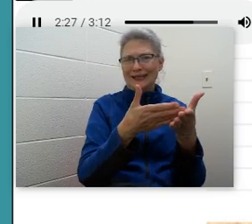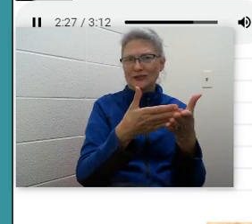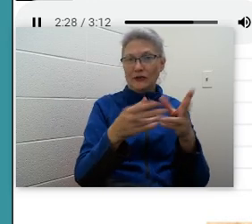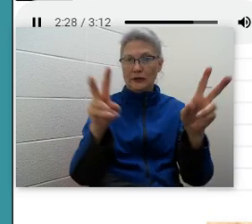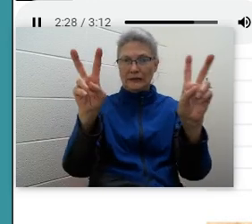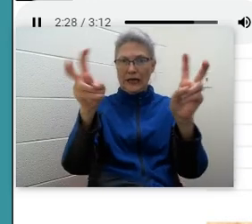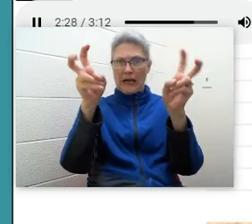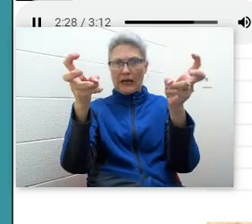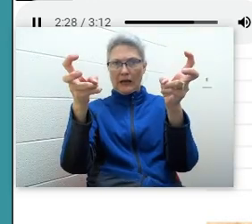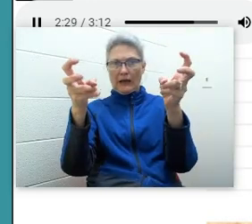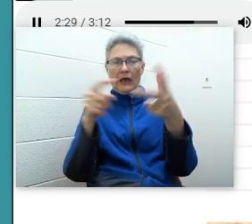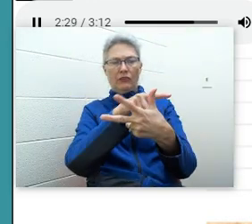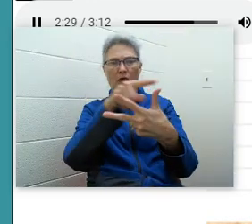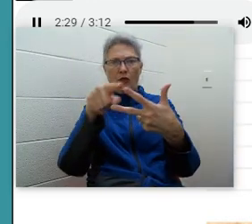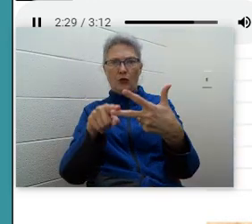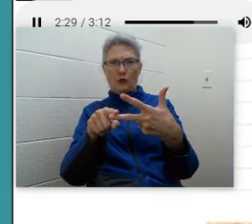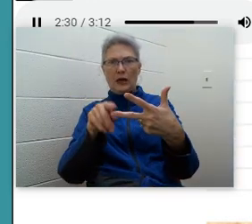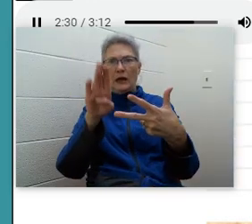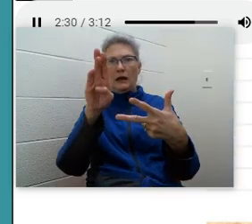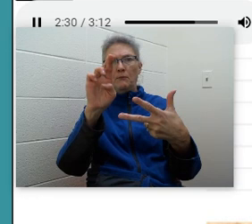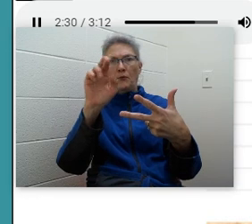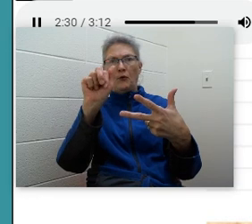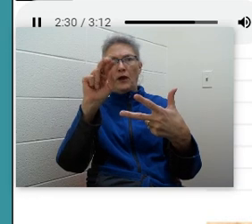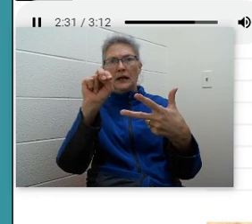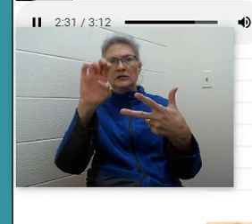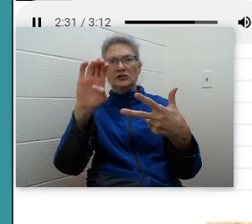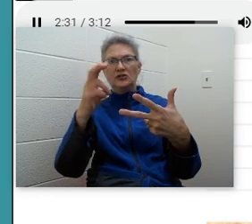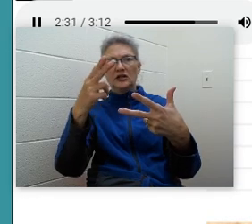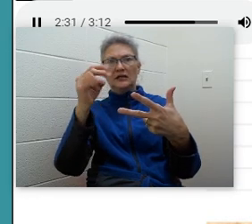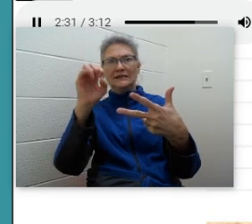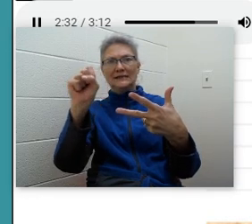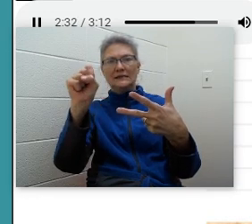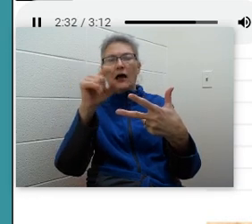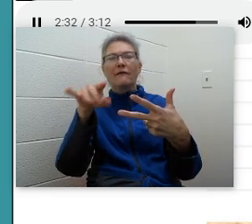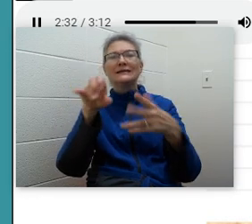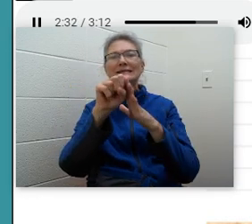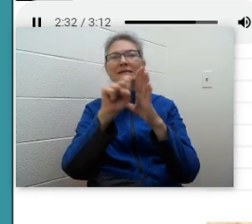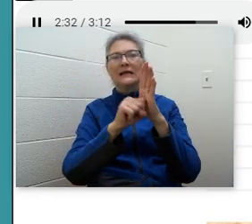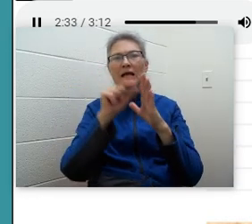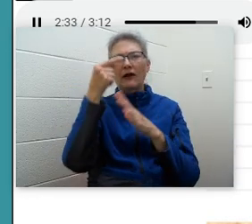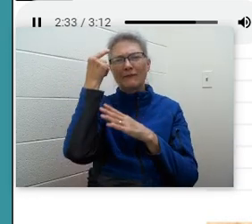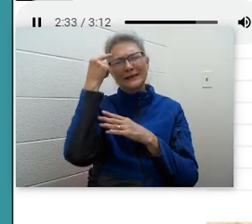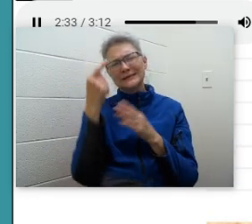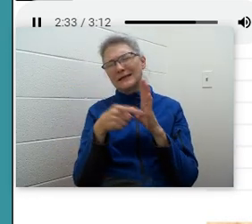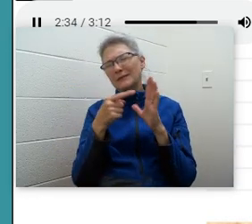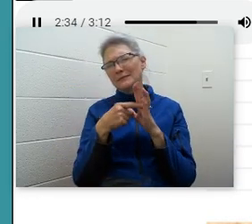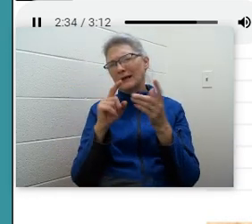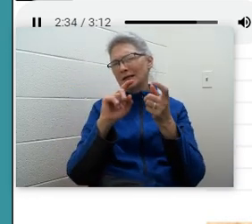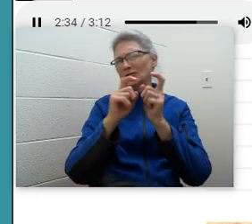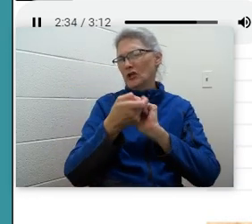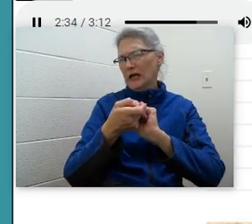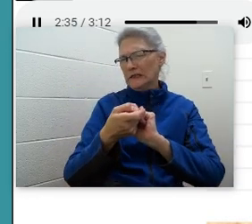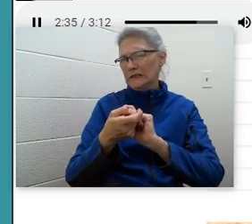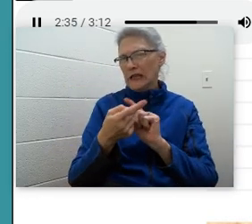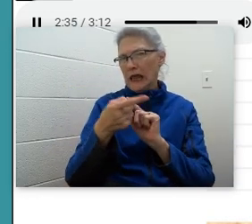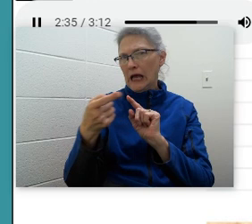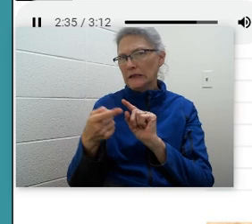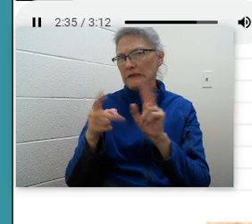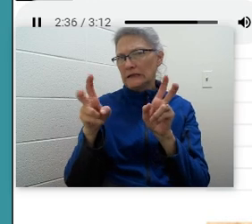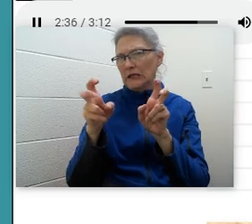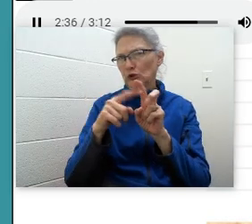the 3 branches of state government. Sometimes I like to change my titles or headings into questions, so I'm going to